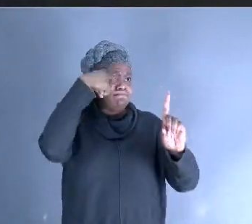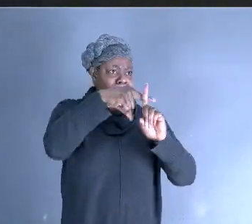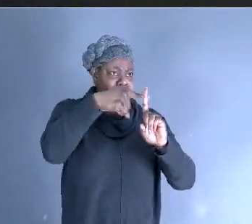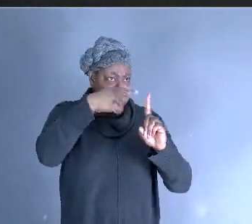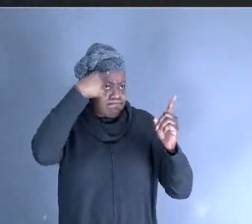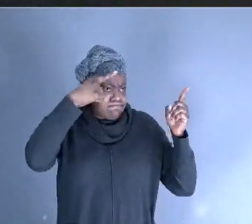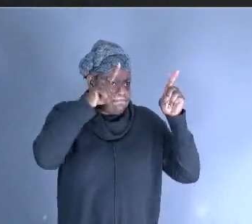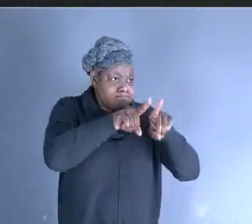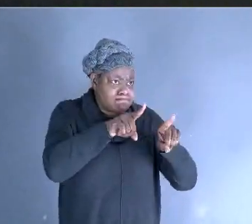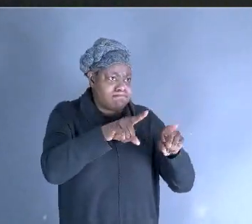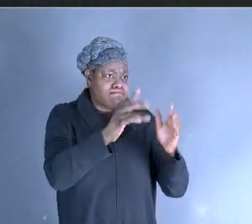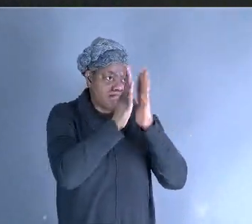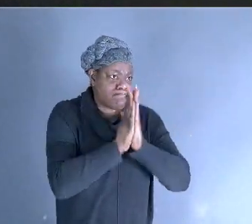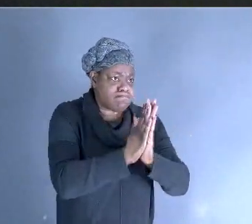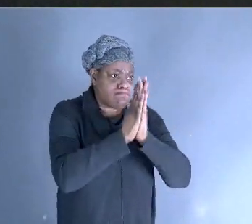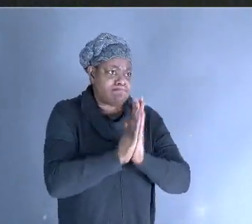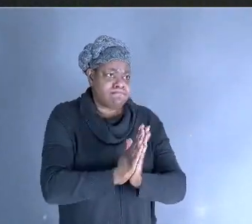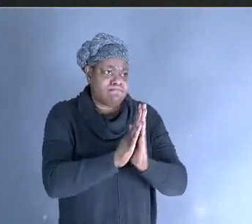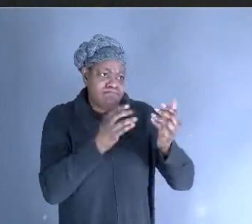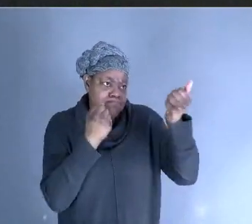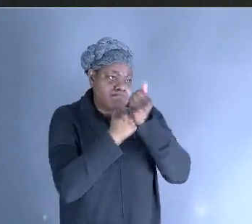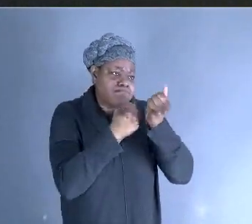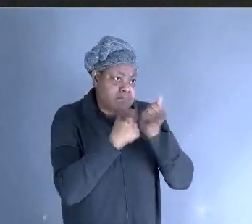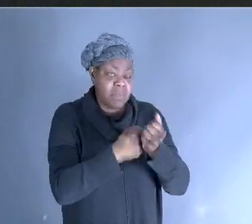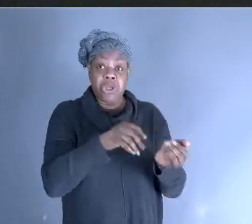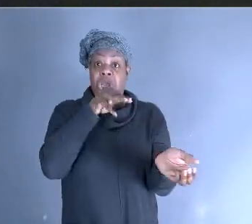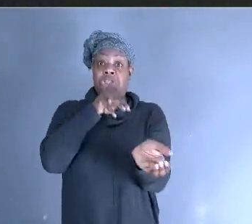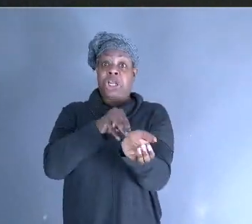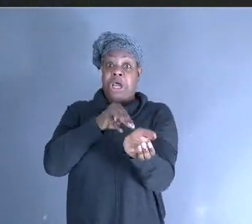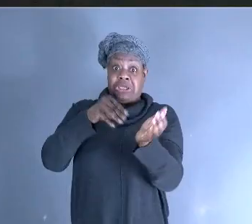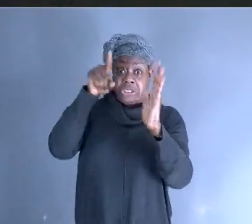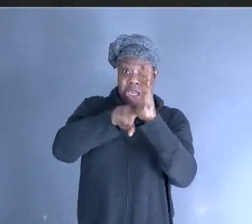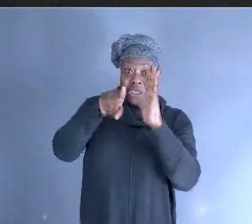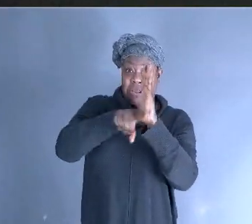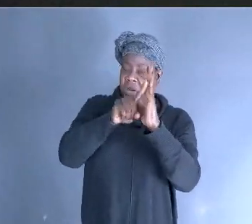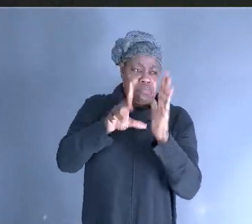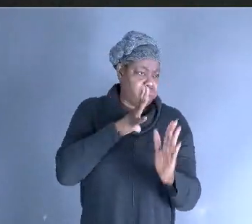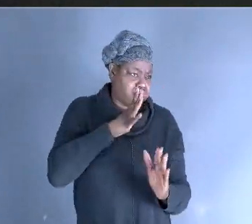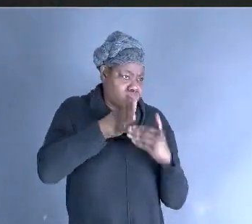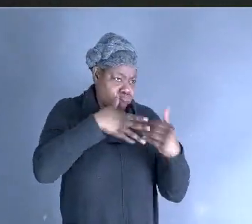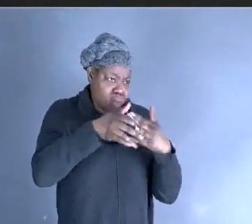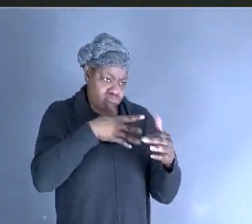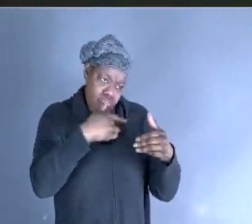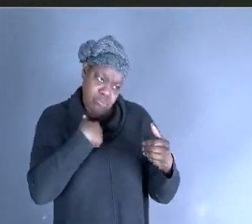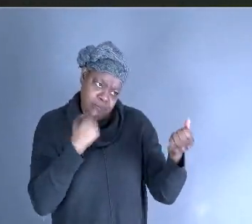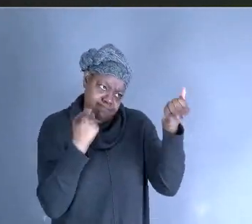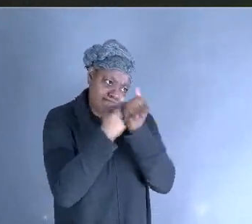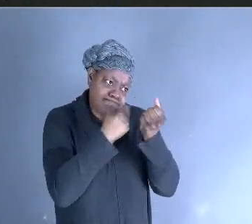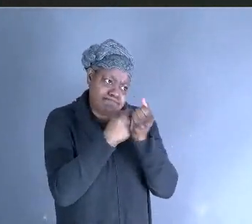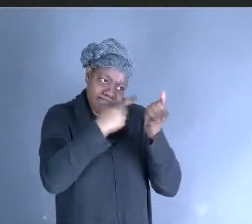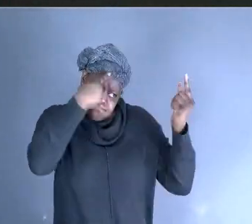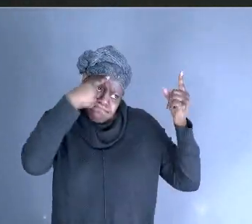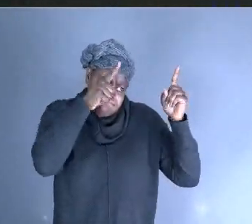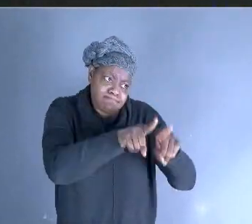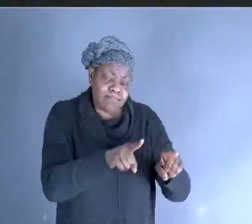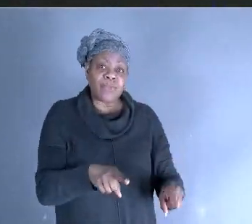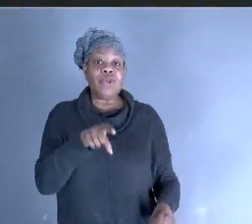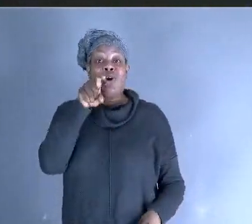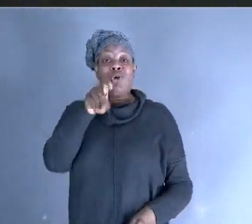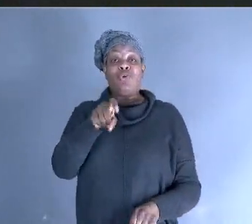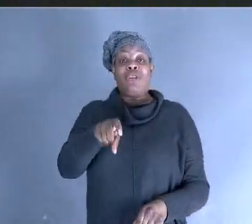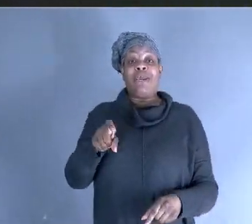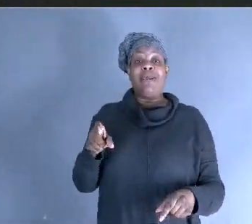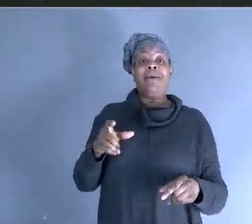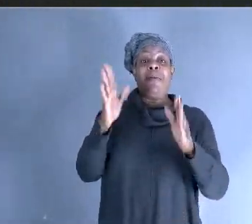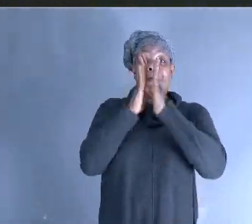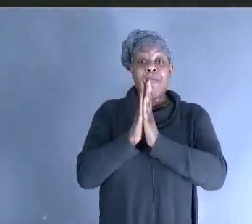with God. Yeah, that's what the doctor said. But if God be for us, who can be against us? You need a praying wife. You need a